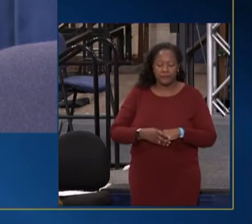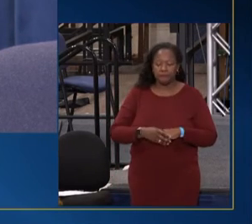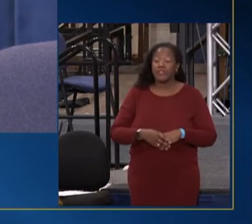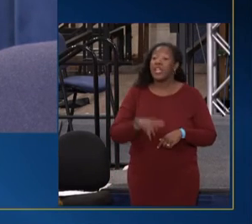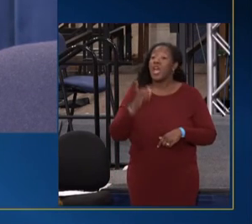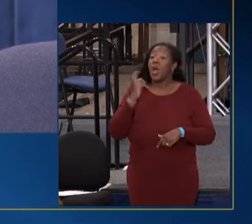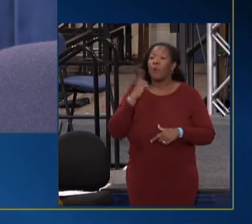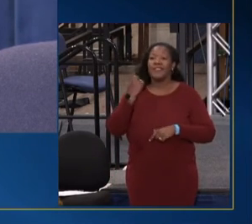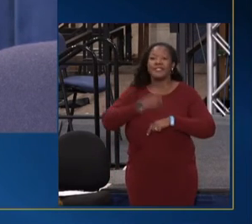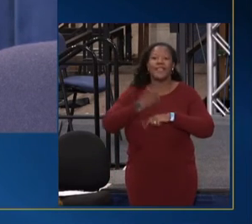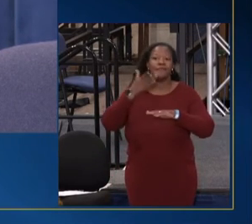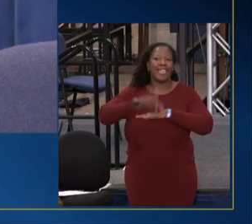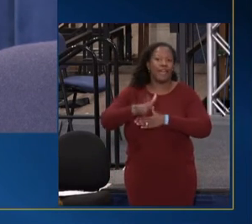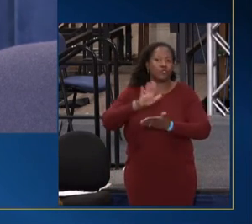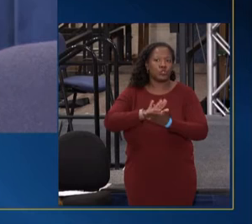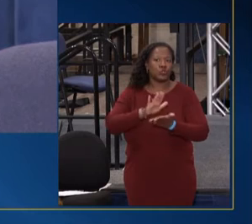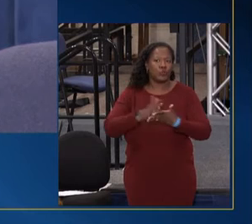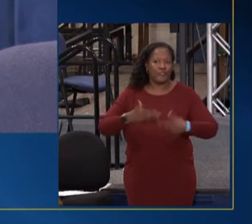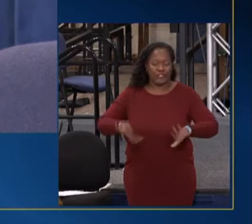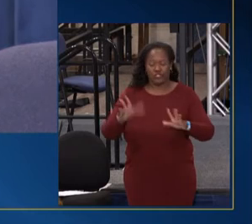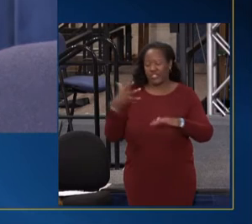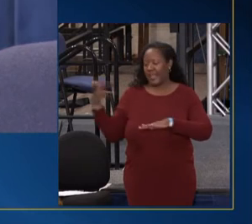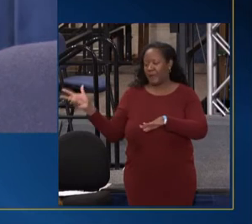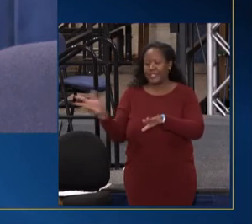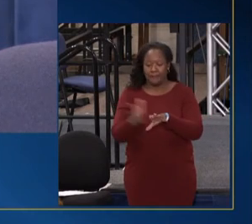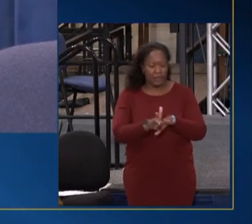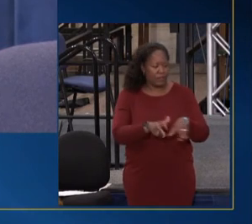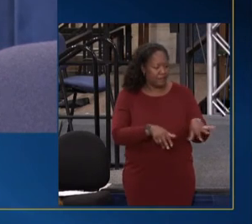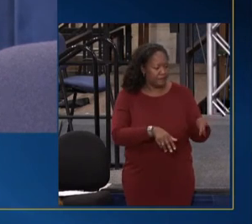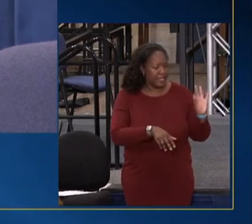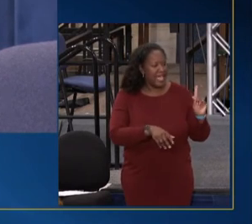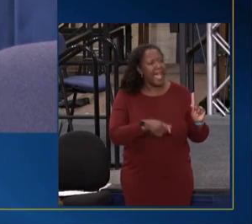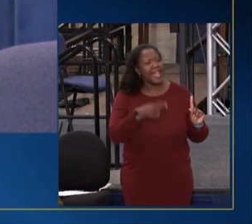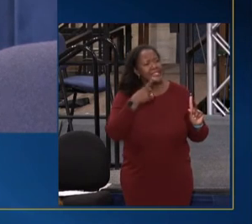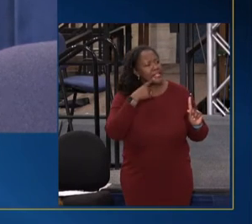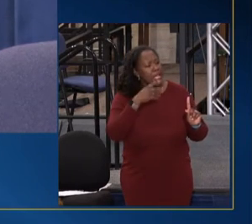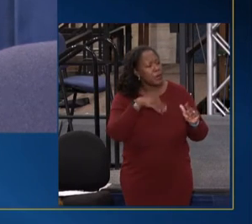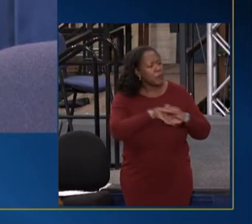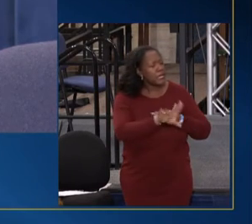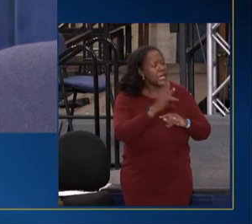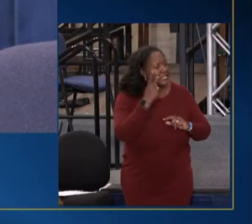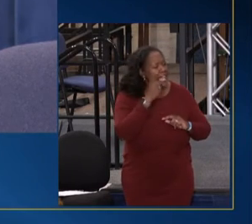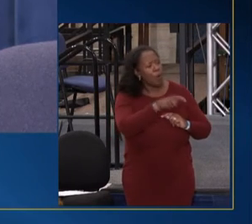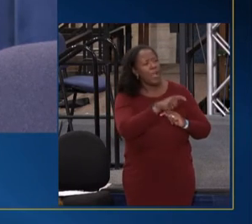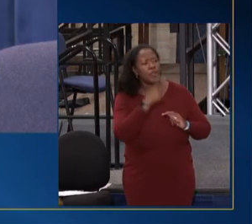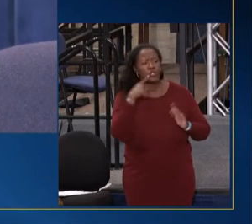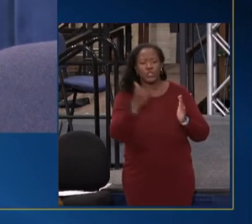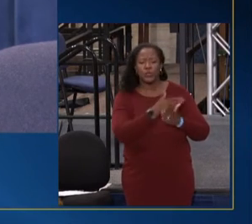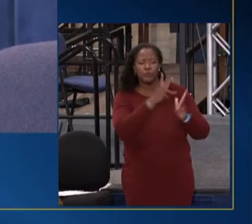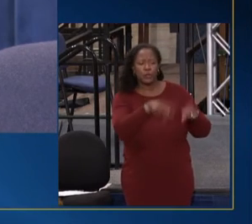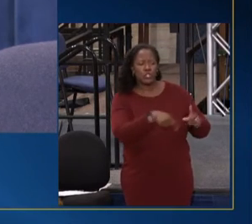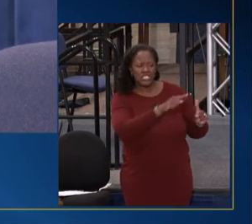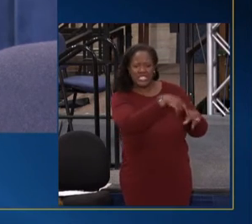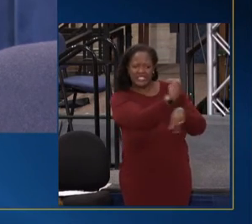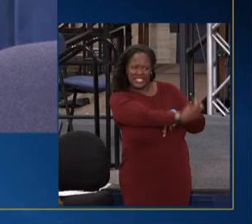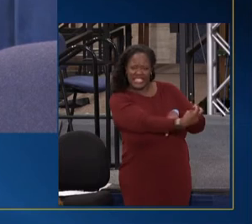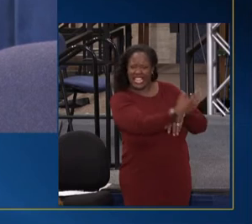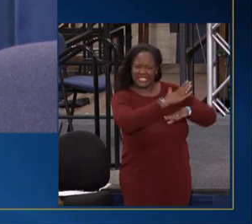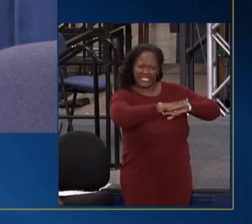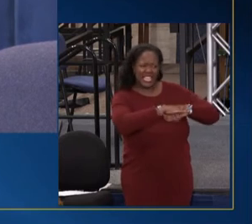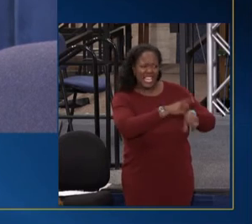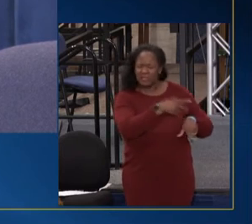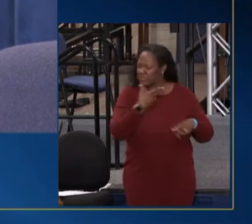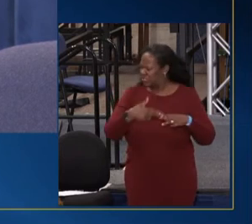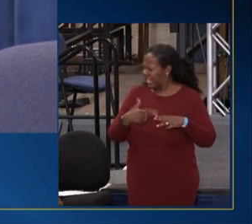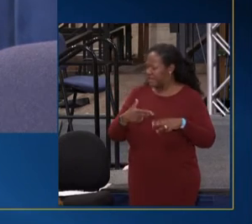her up from aftercare one day. I was like, oh, that person who checked you out, I haven't seen them before. You know, what's their name? And she said, oh, their name's Cricket.